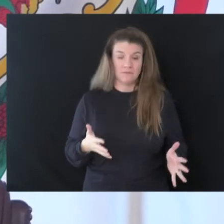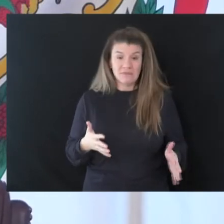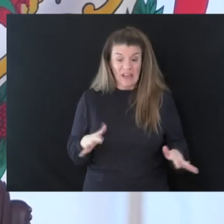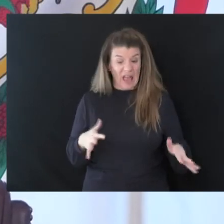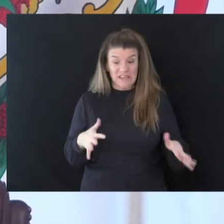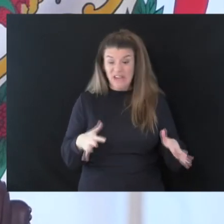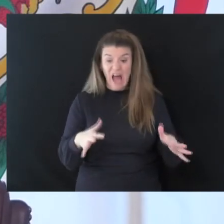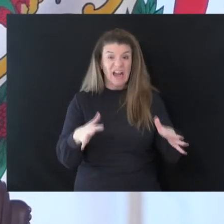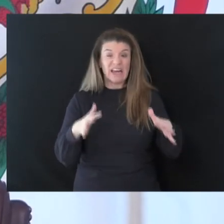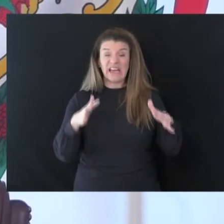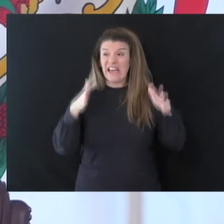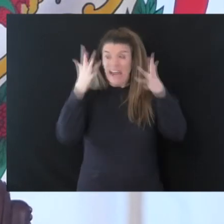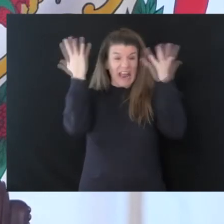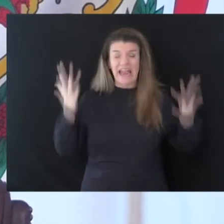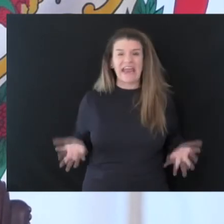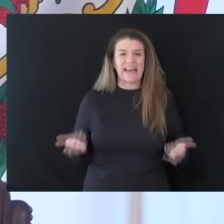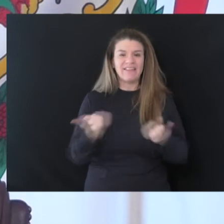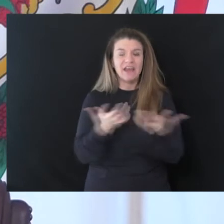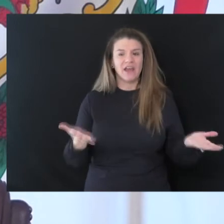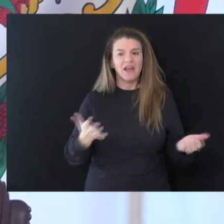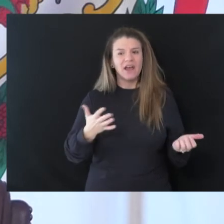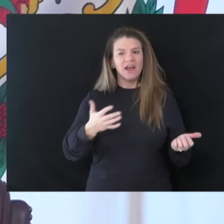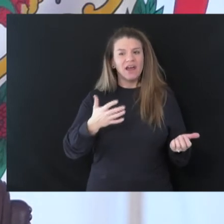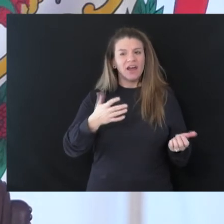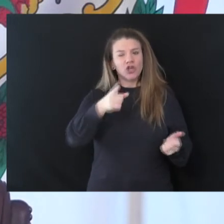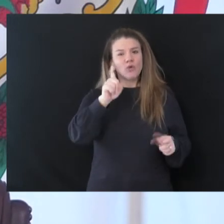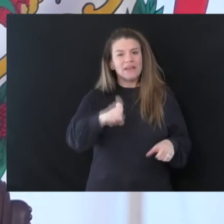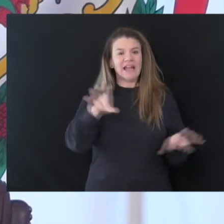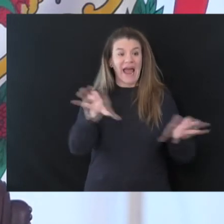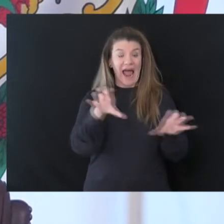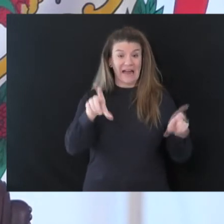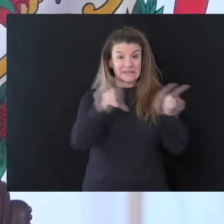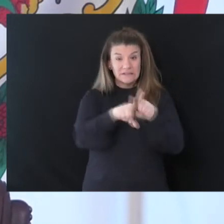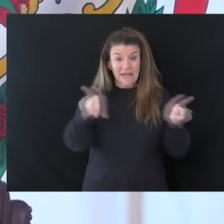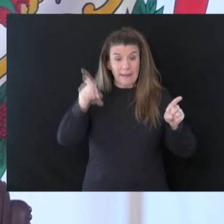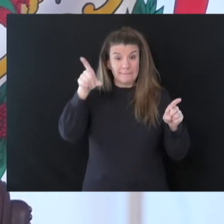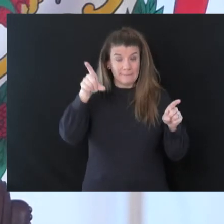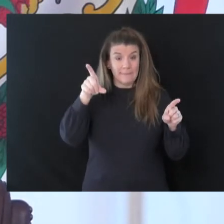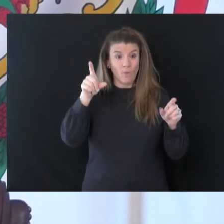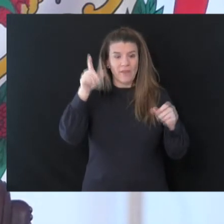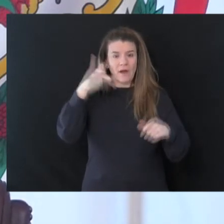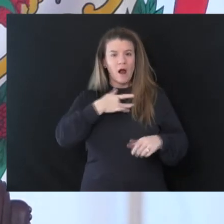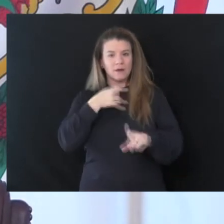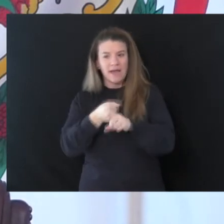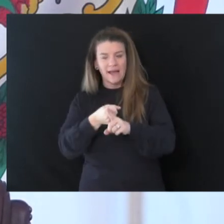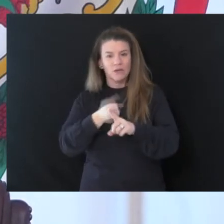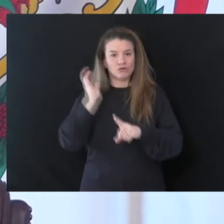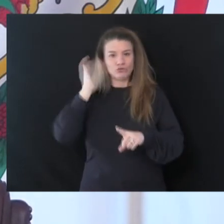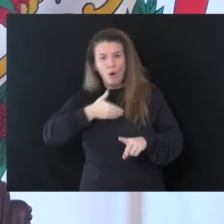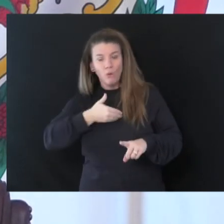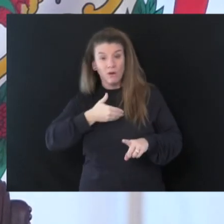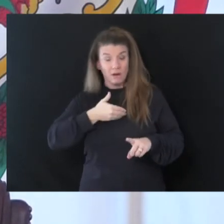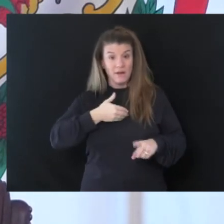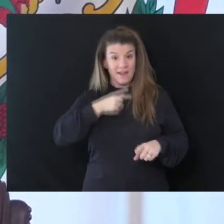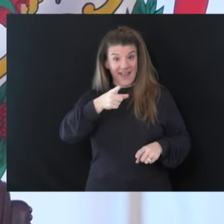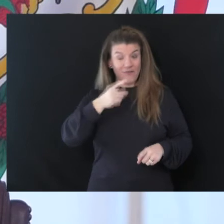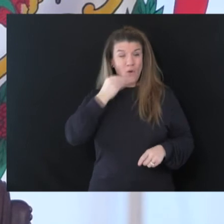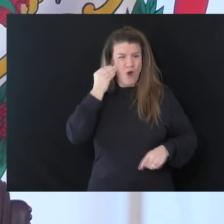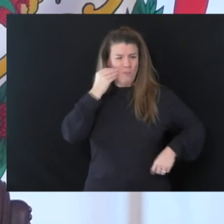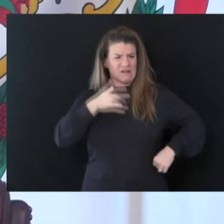it may be. Just treat it as such of a heart attack or a stroke, and how you would run